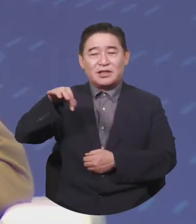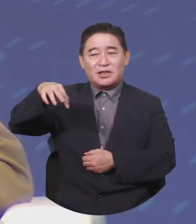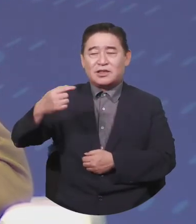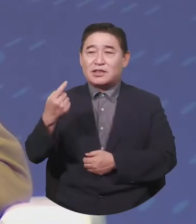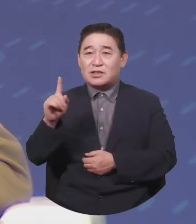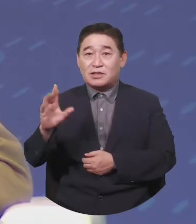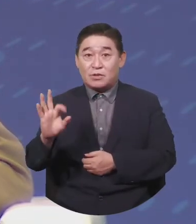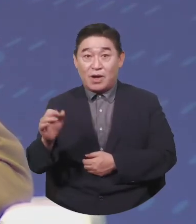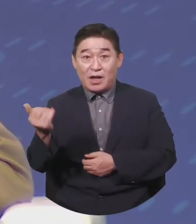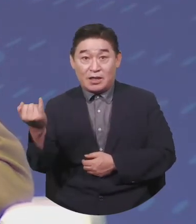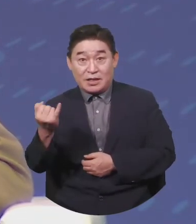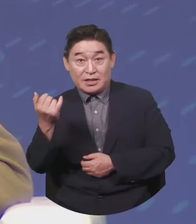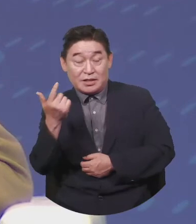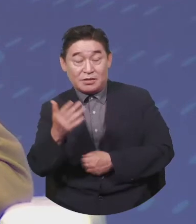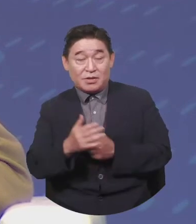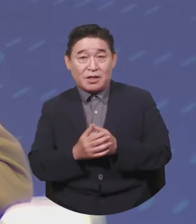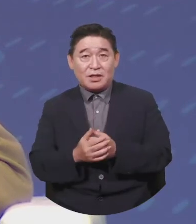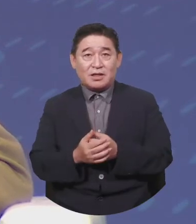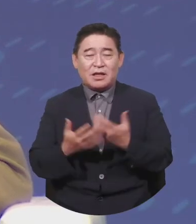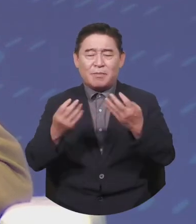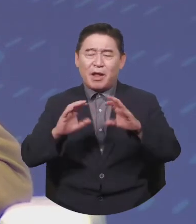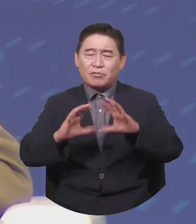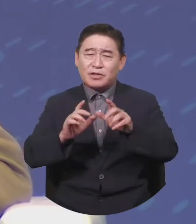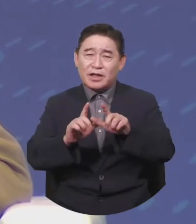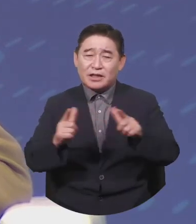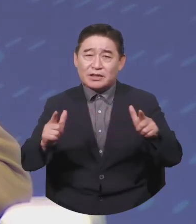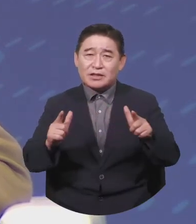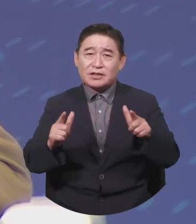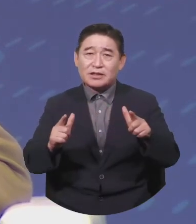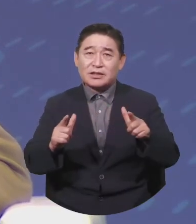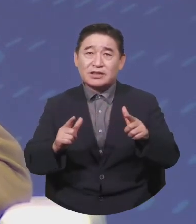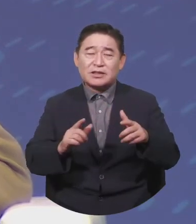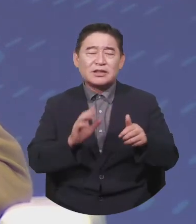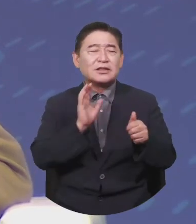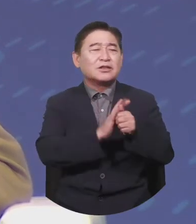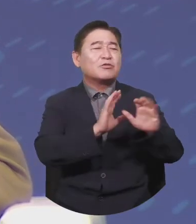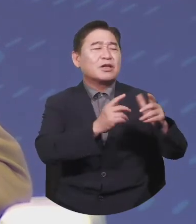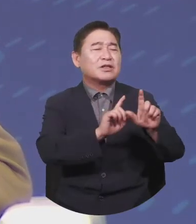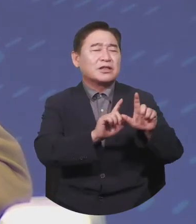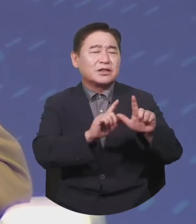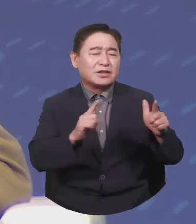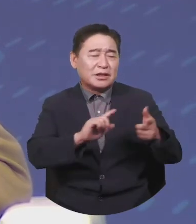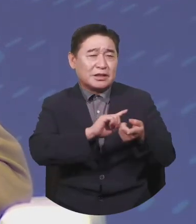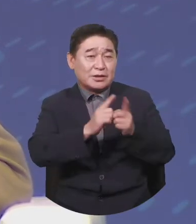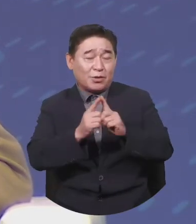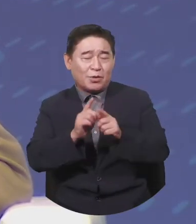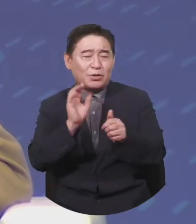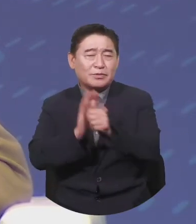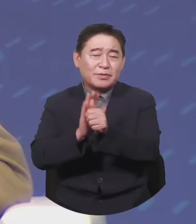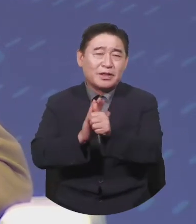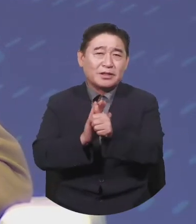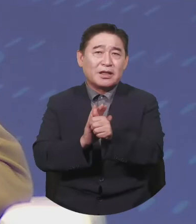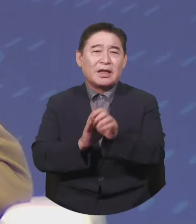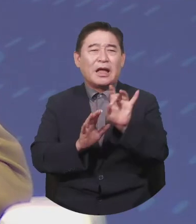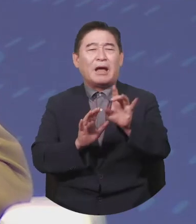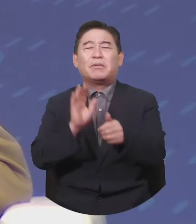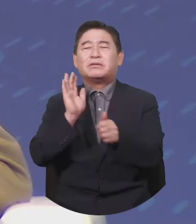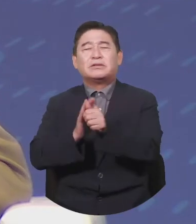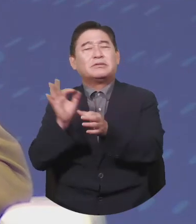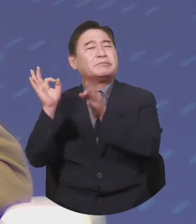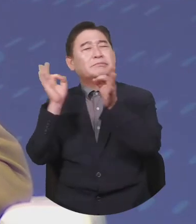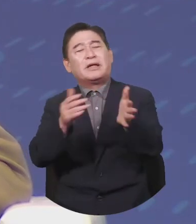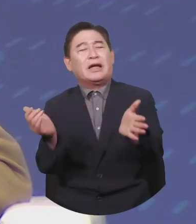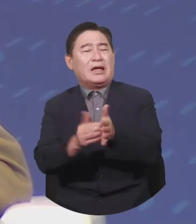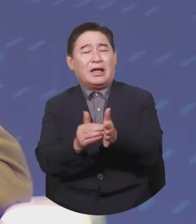For many countries, South-South cooperation tend to focus on one-off study tours, so very like a temporary